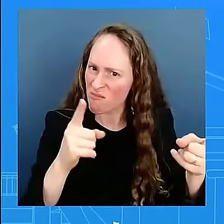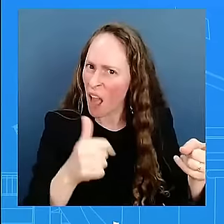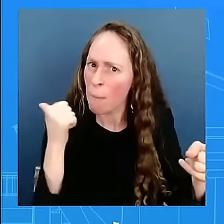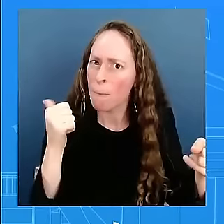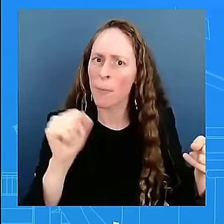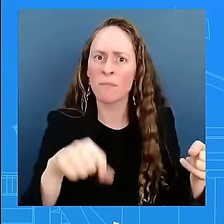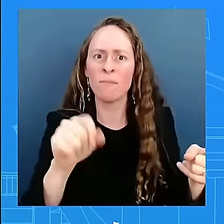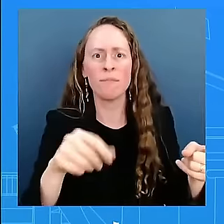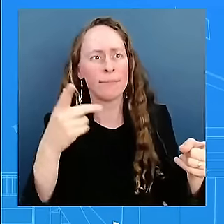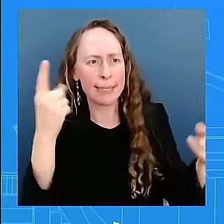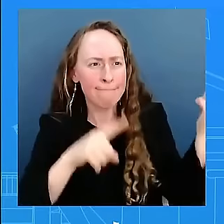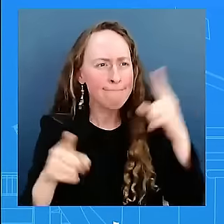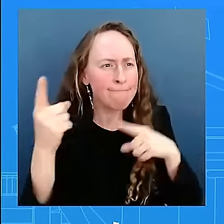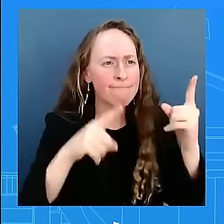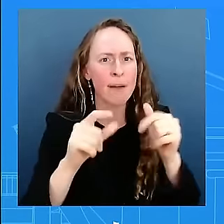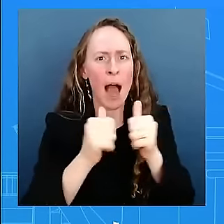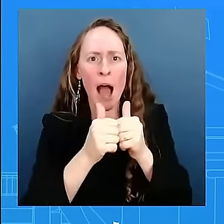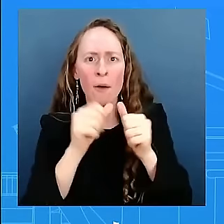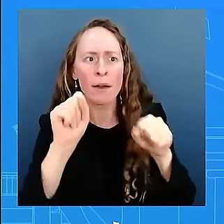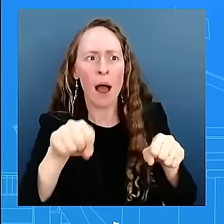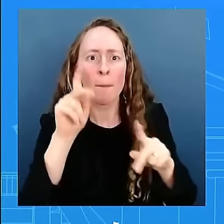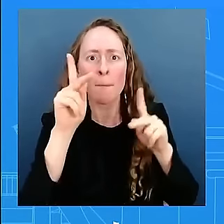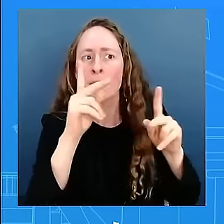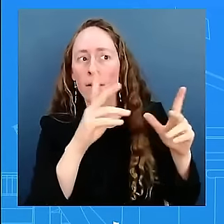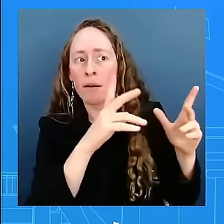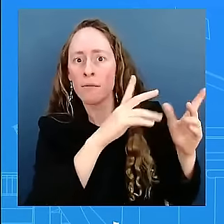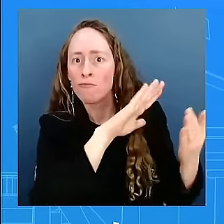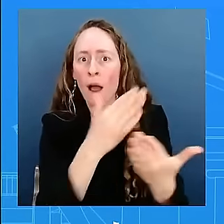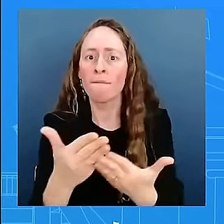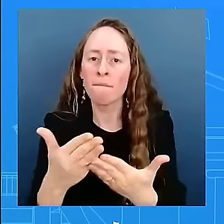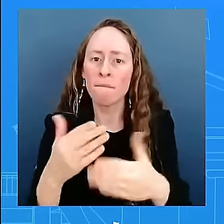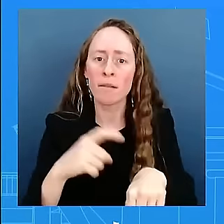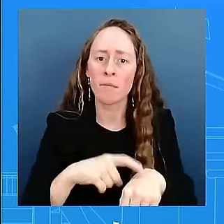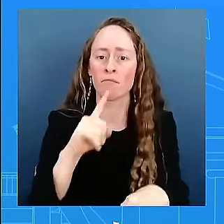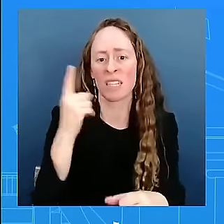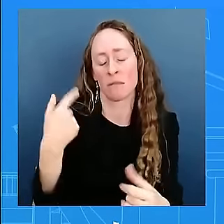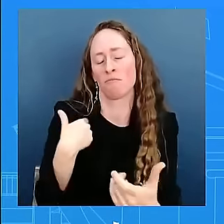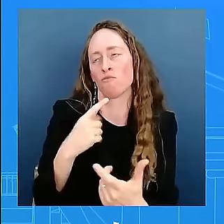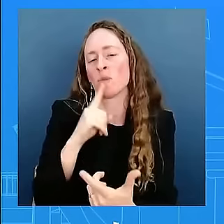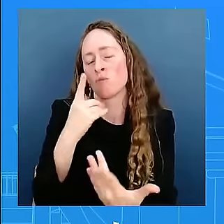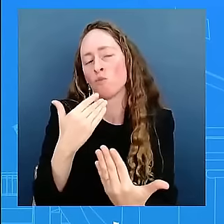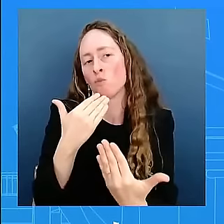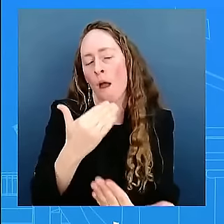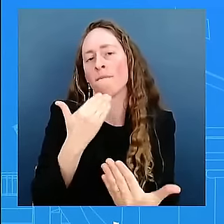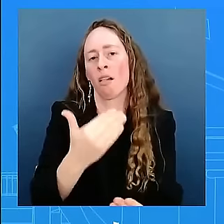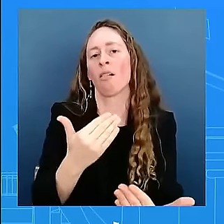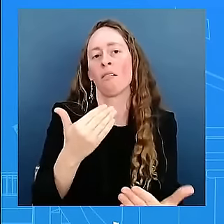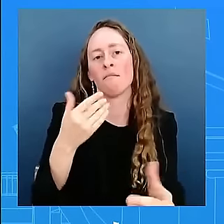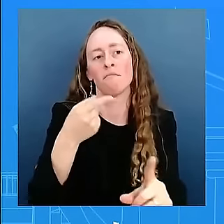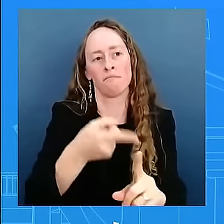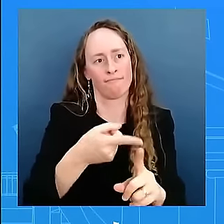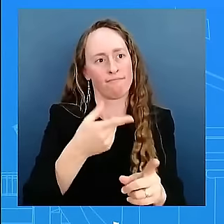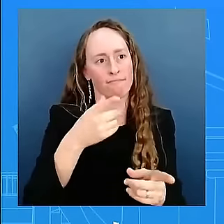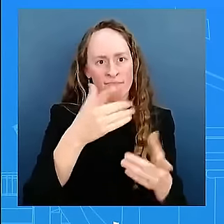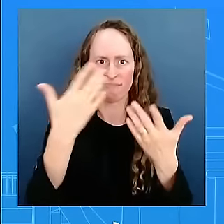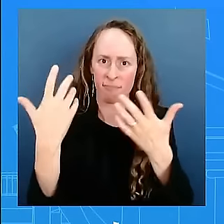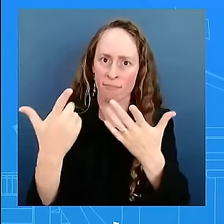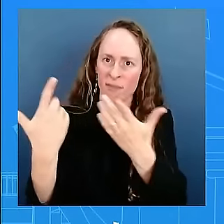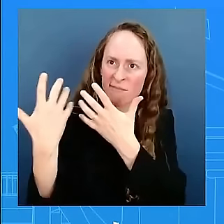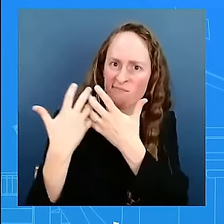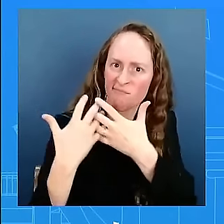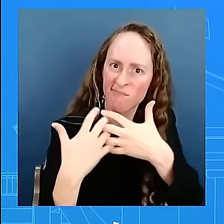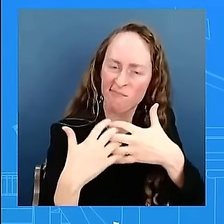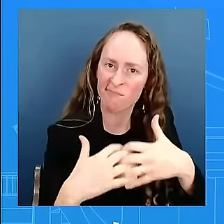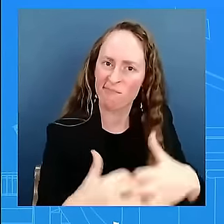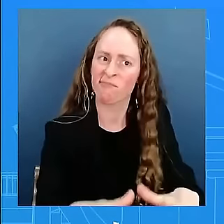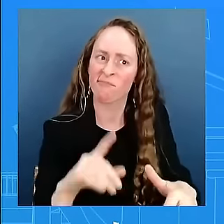are very grateful for the role that they have been able to play to get